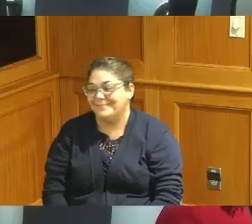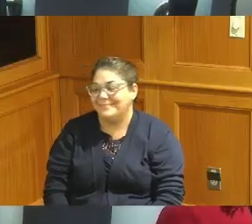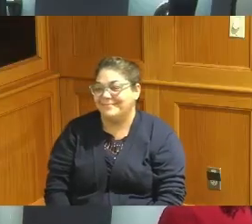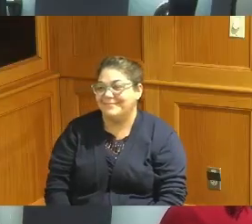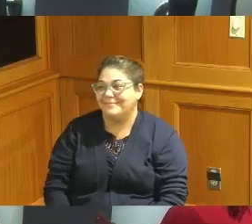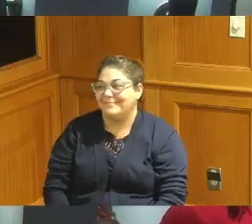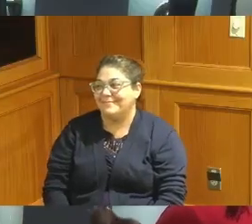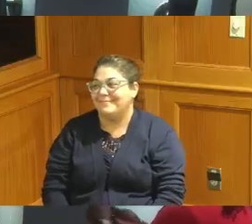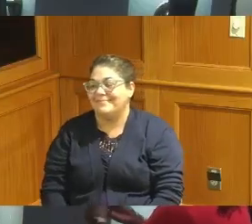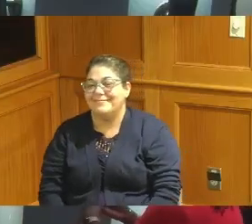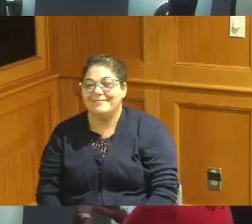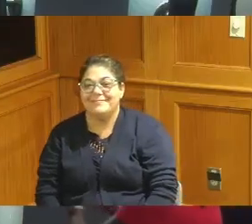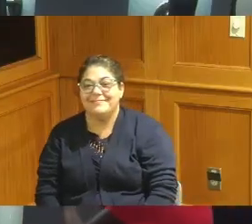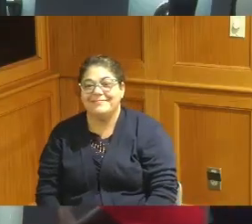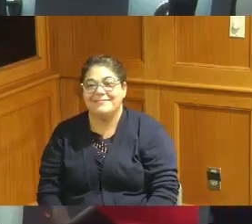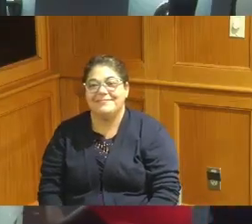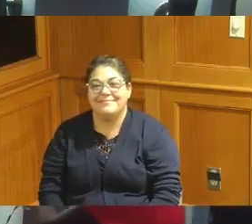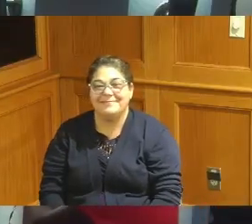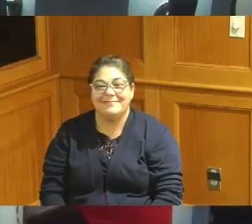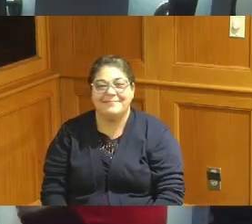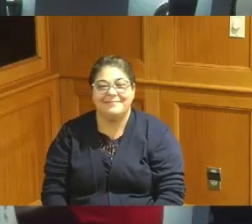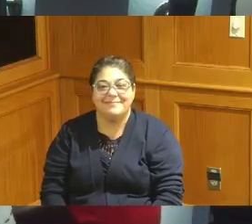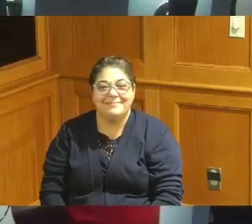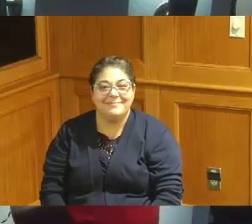Lauren, where's your camera?